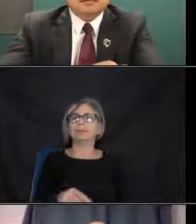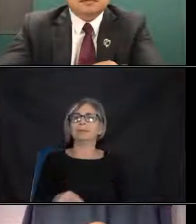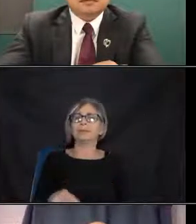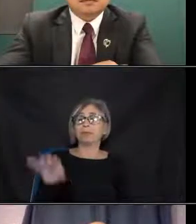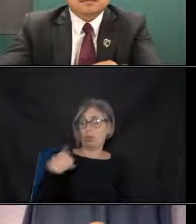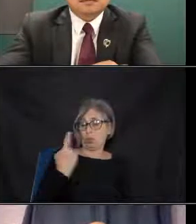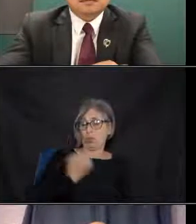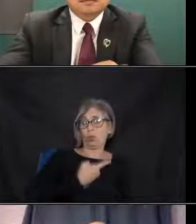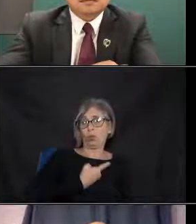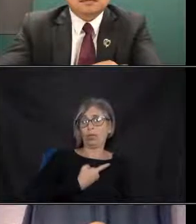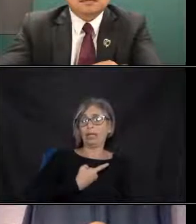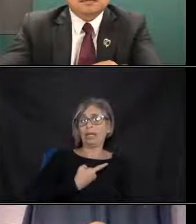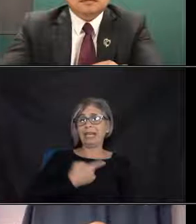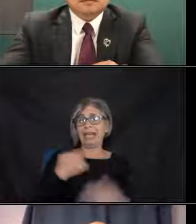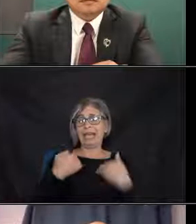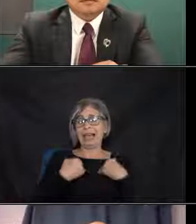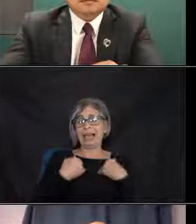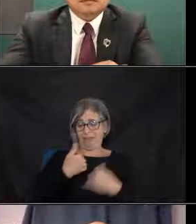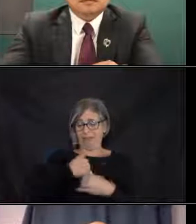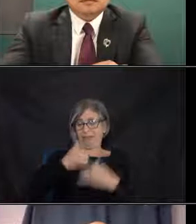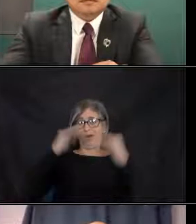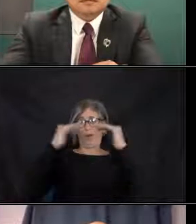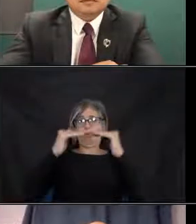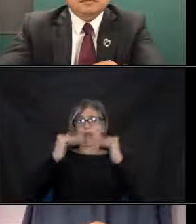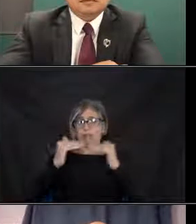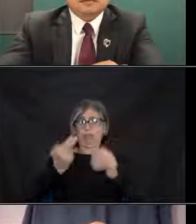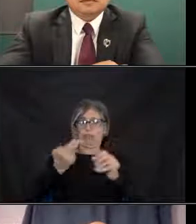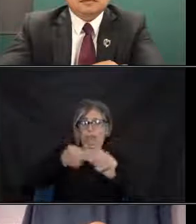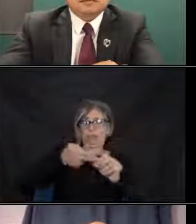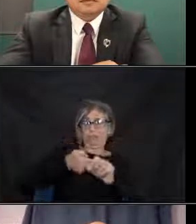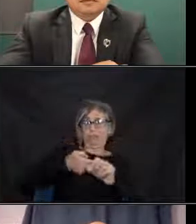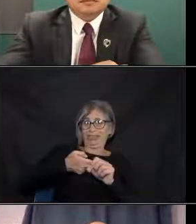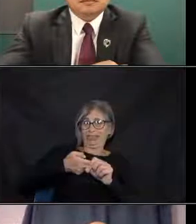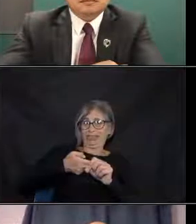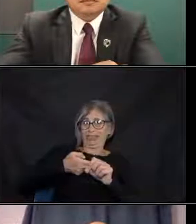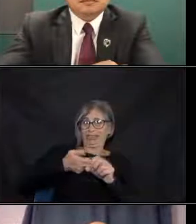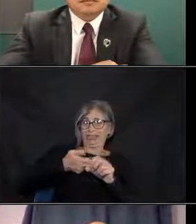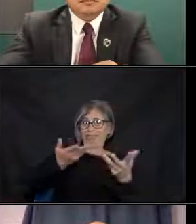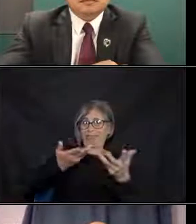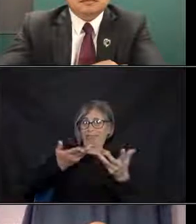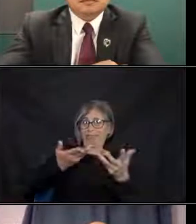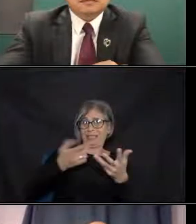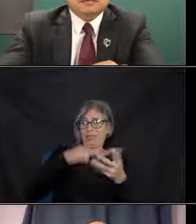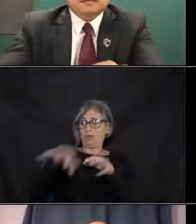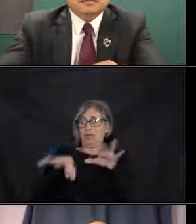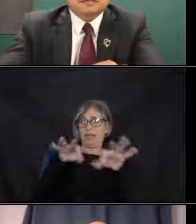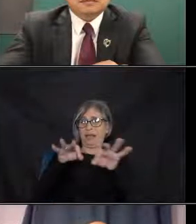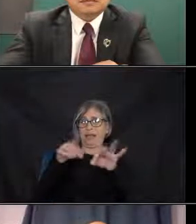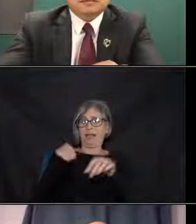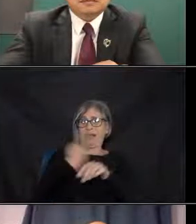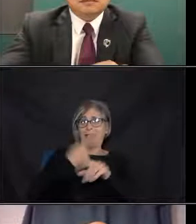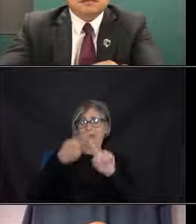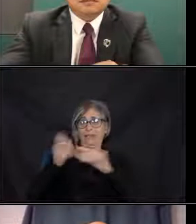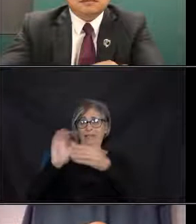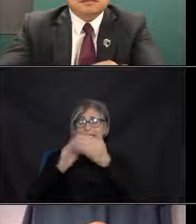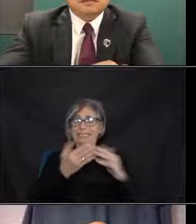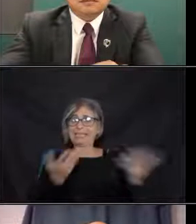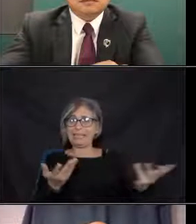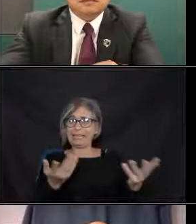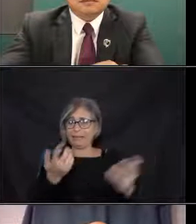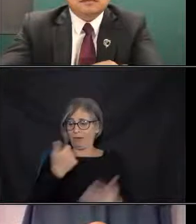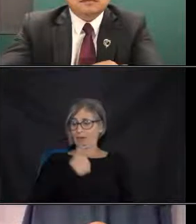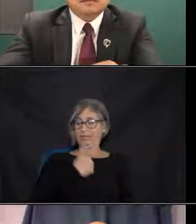we have our own level of participation as elected officials for the city. For